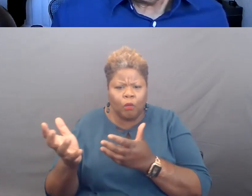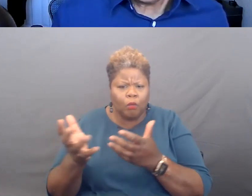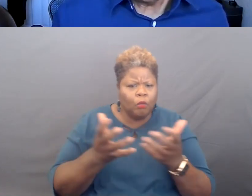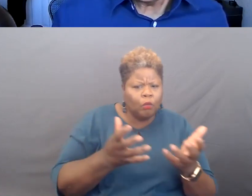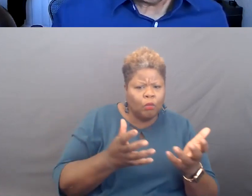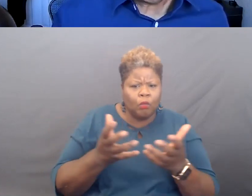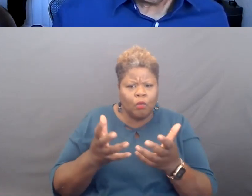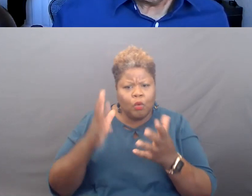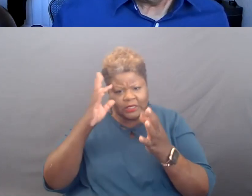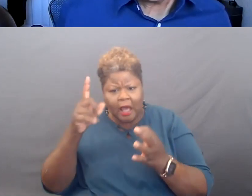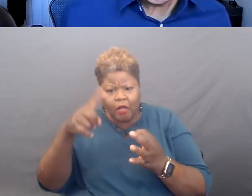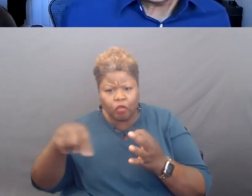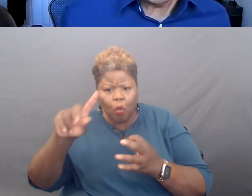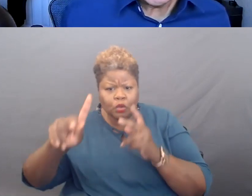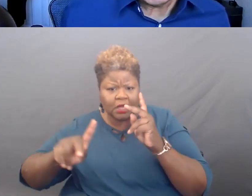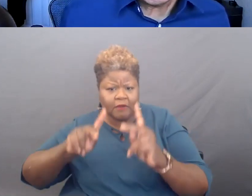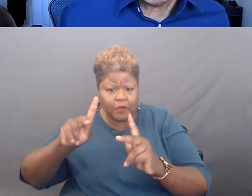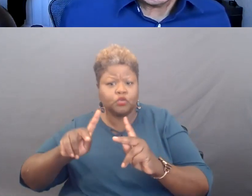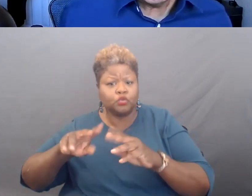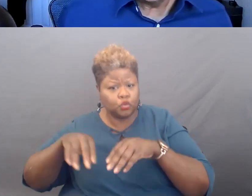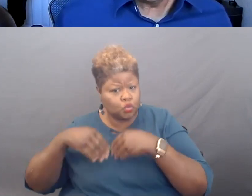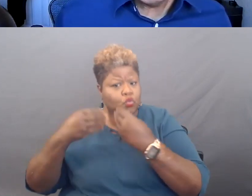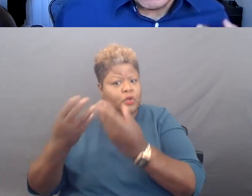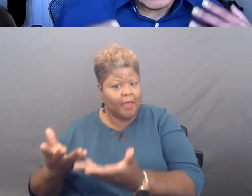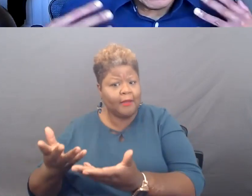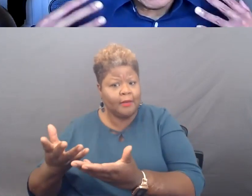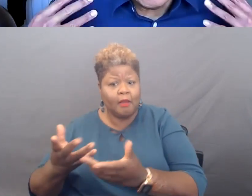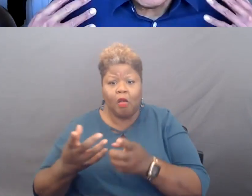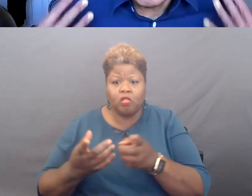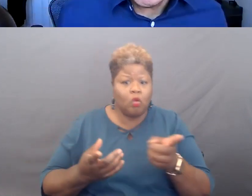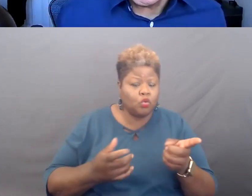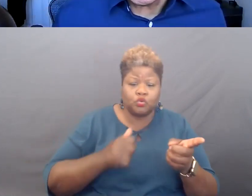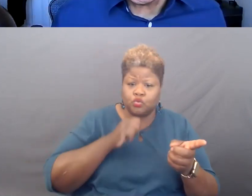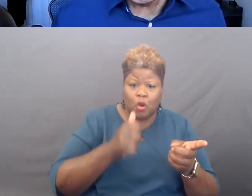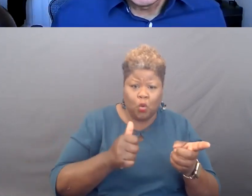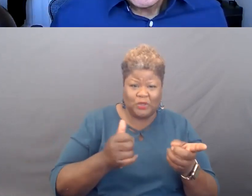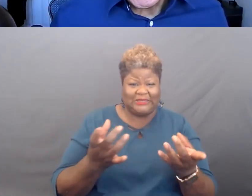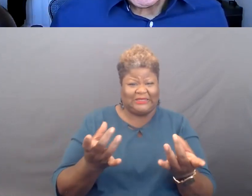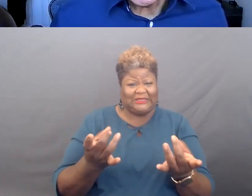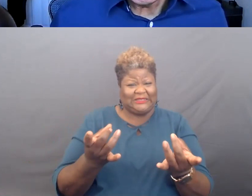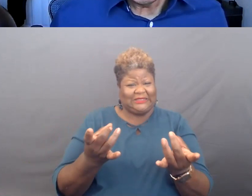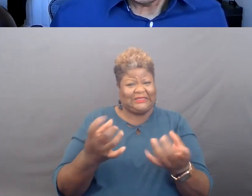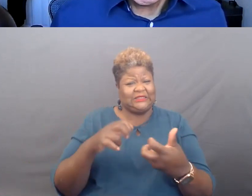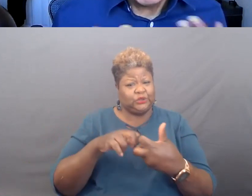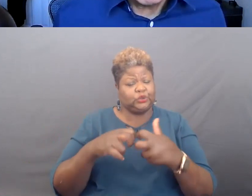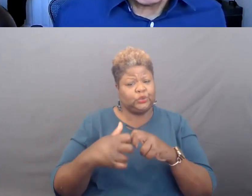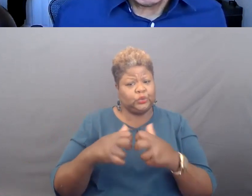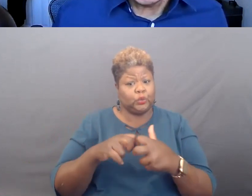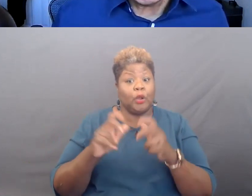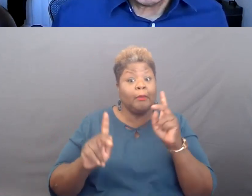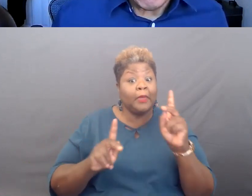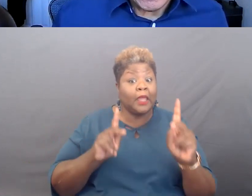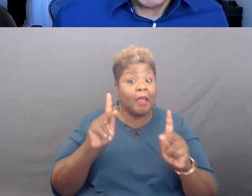identify those individuals who get ventilators? It's a tricky issue, and people